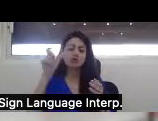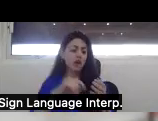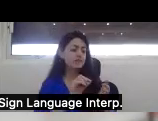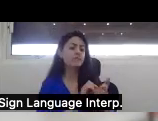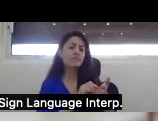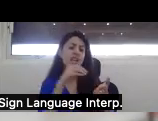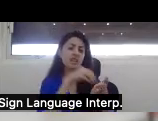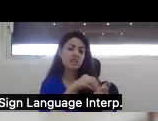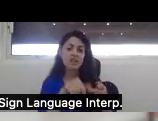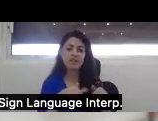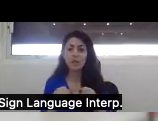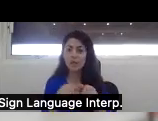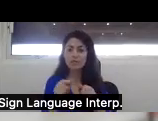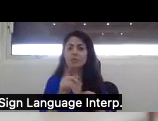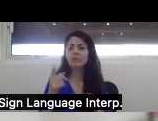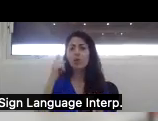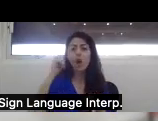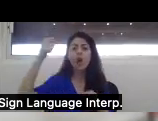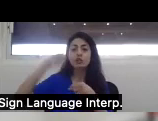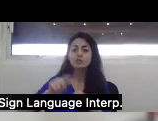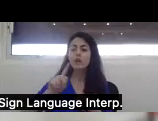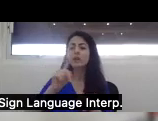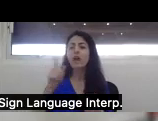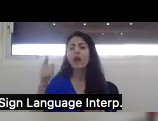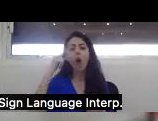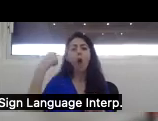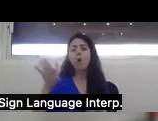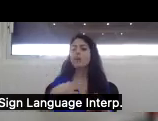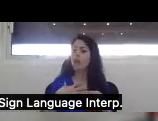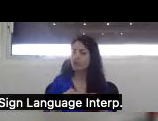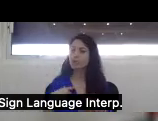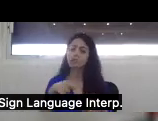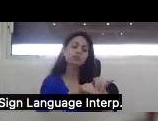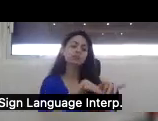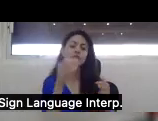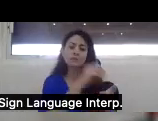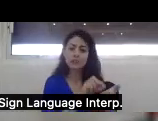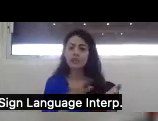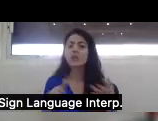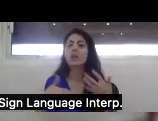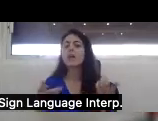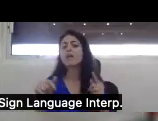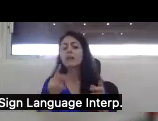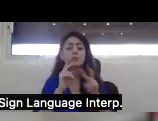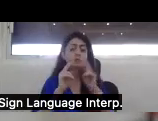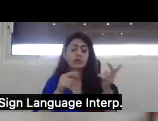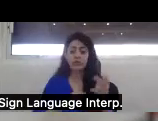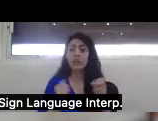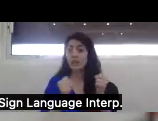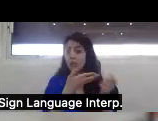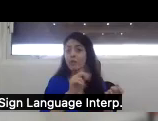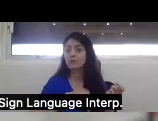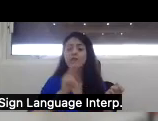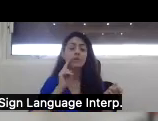But when we look at also one of the strengths, we can see another of the important attempts